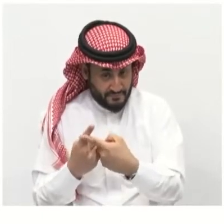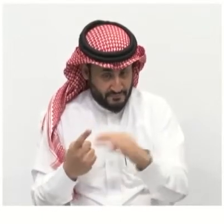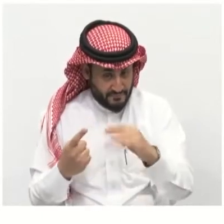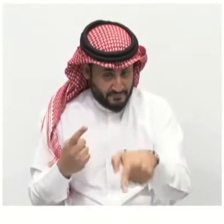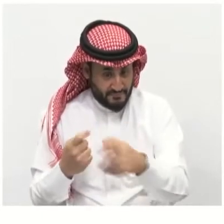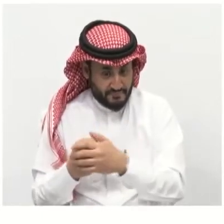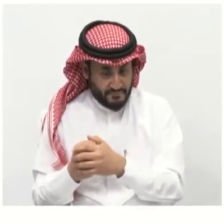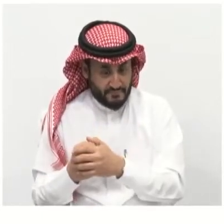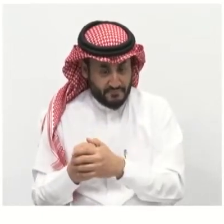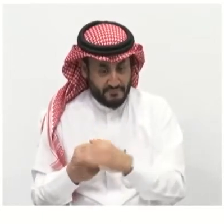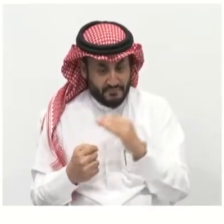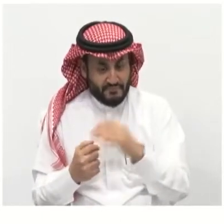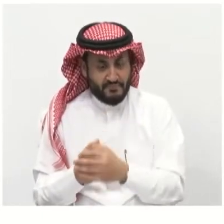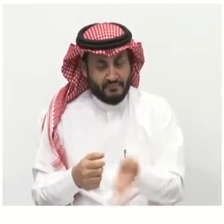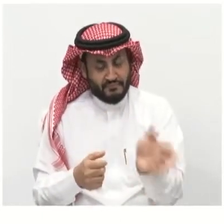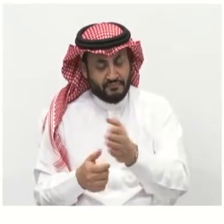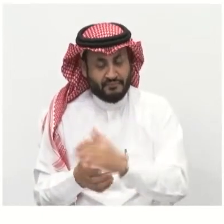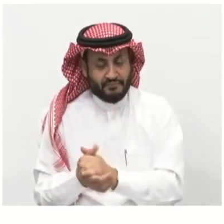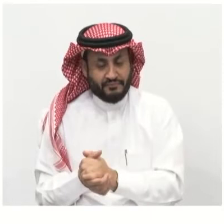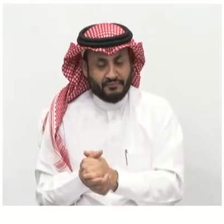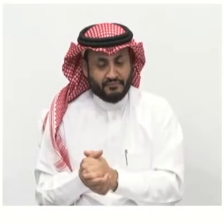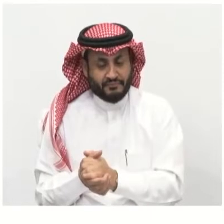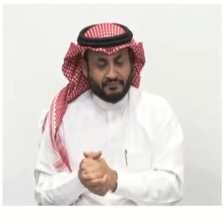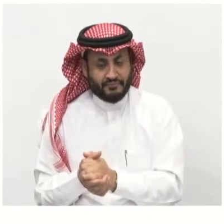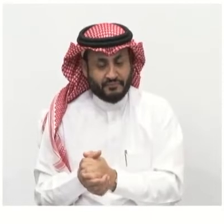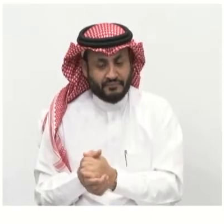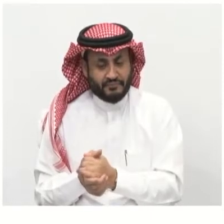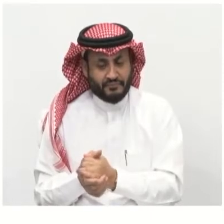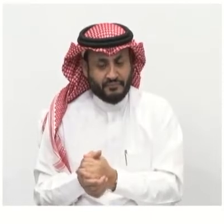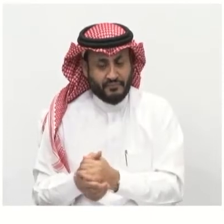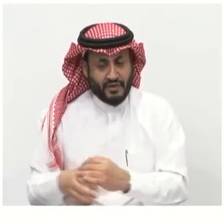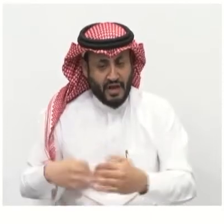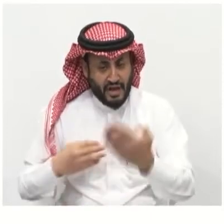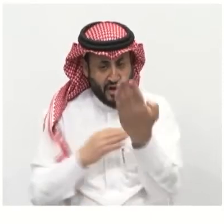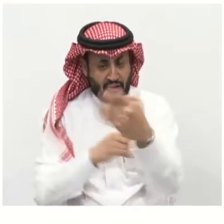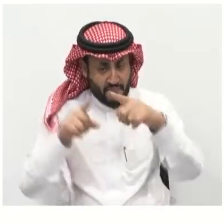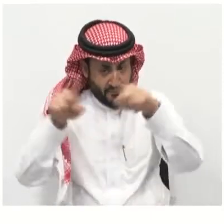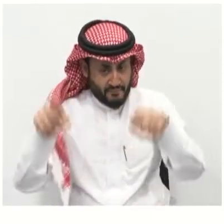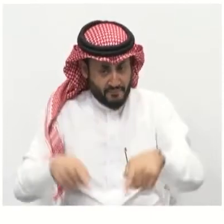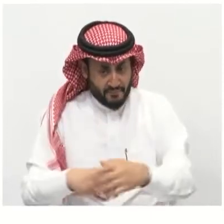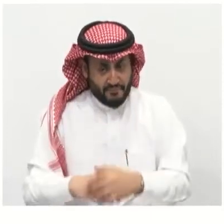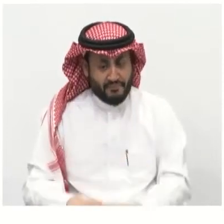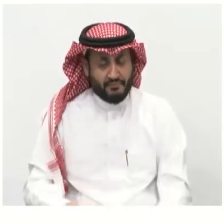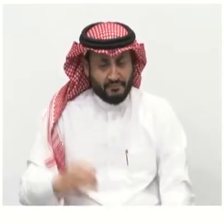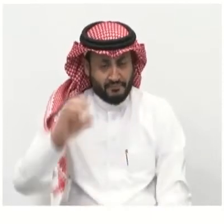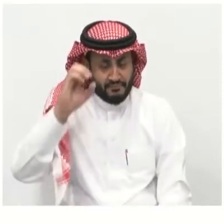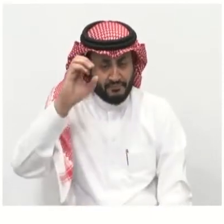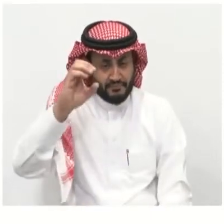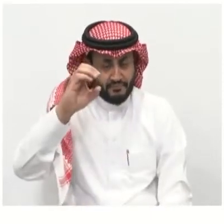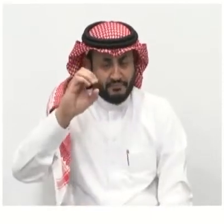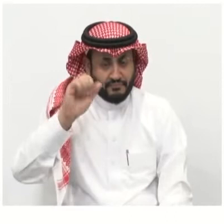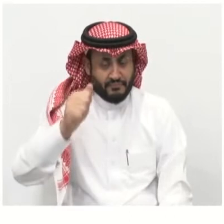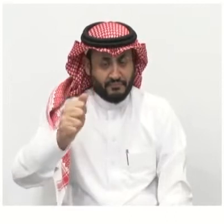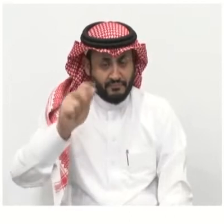Lemma loves to paint on a canvas. She puts all her paint